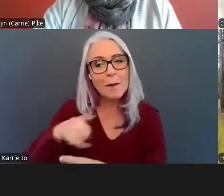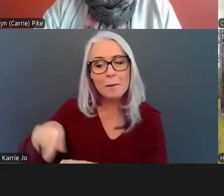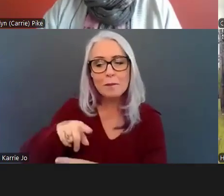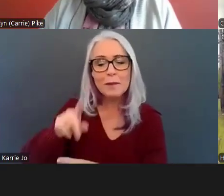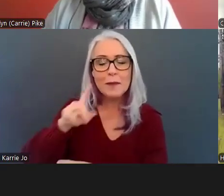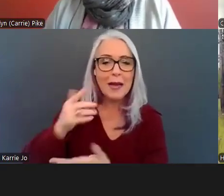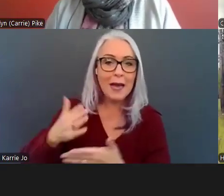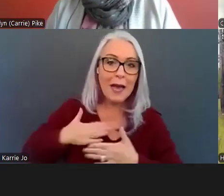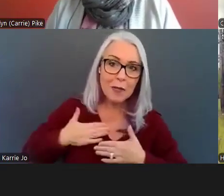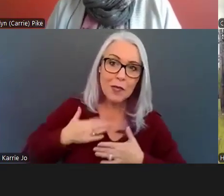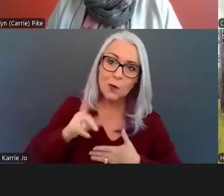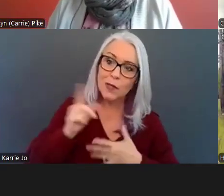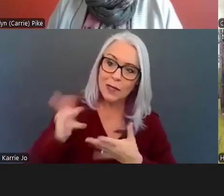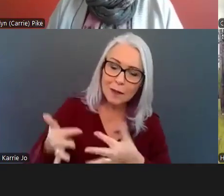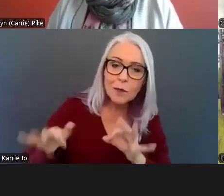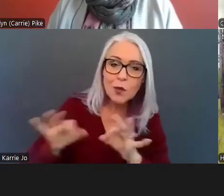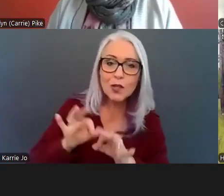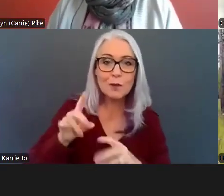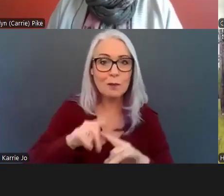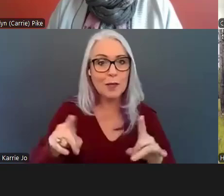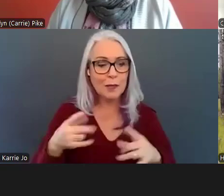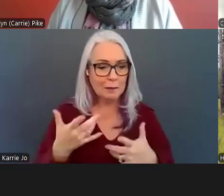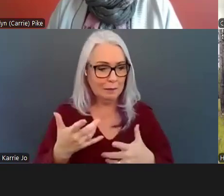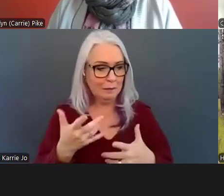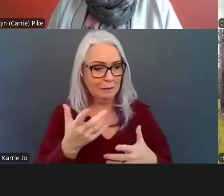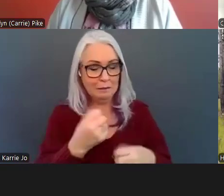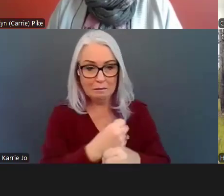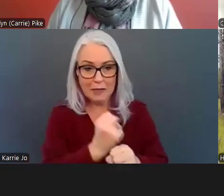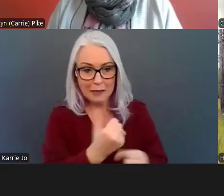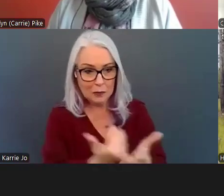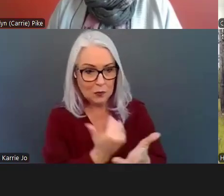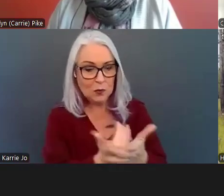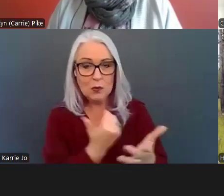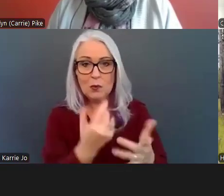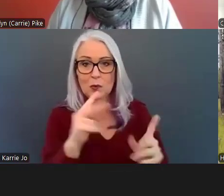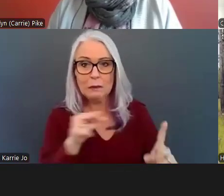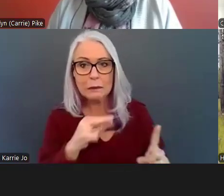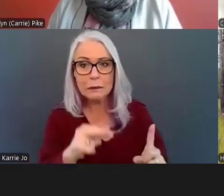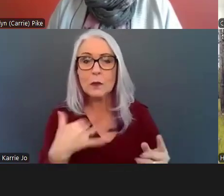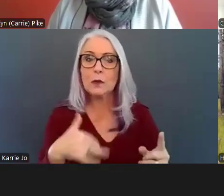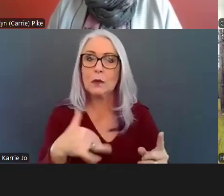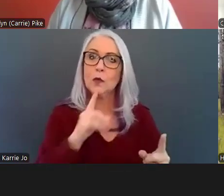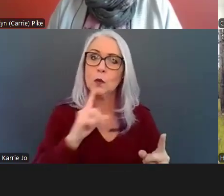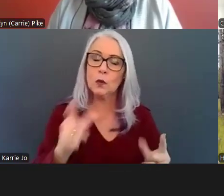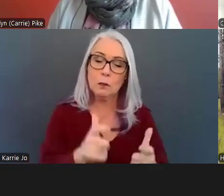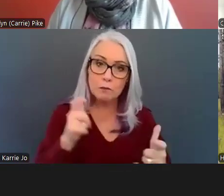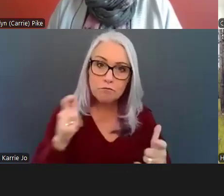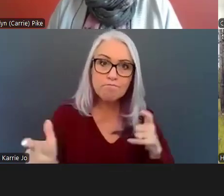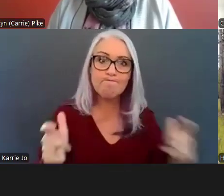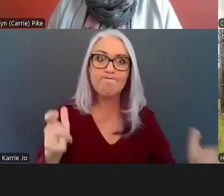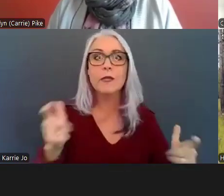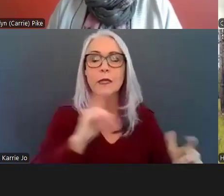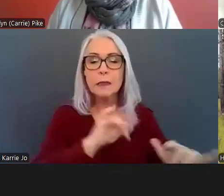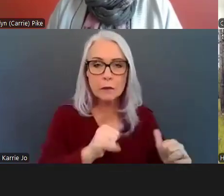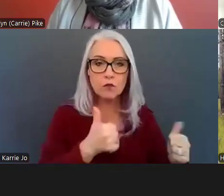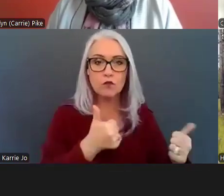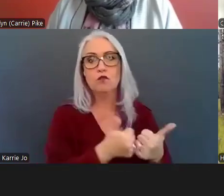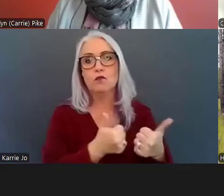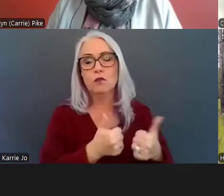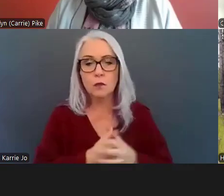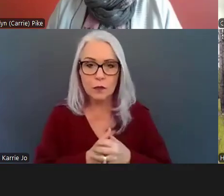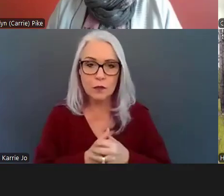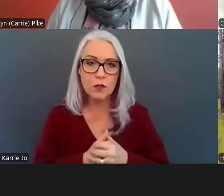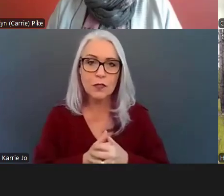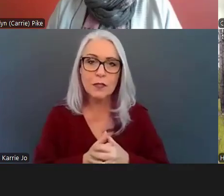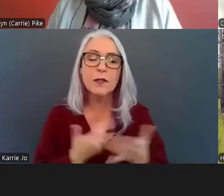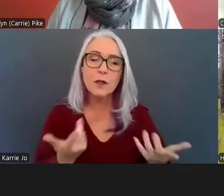is critical. But yeah, from a regeneration standpoint, it's a huge challenge. And for herbivory impacts, I mean,